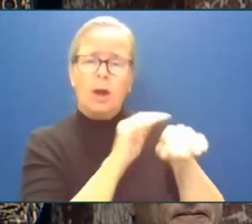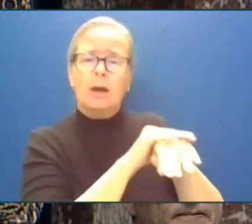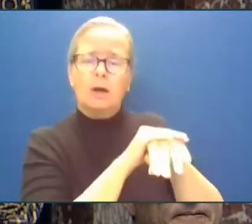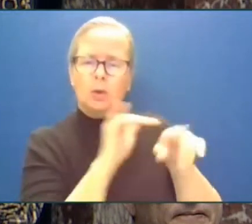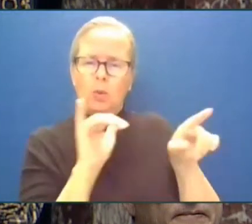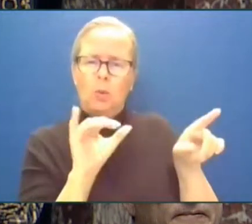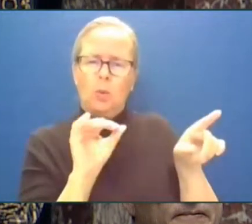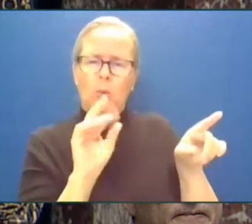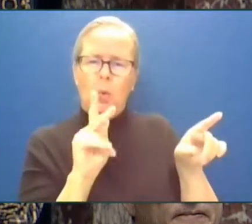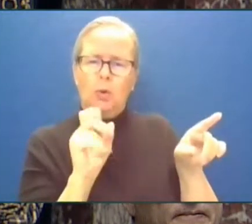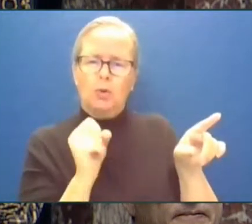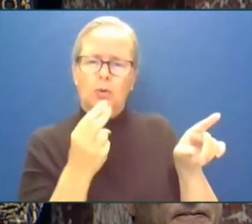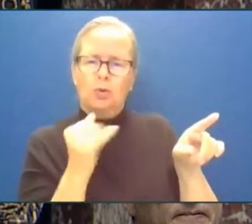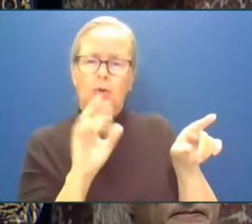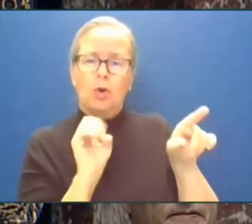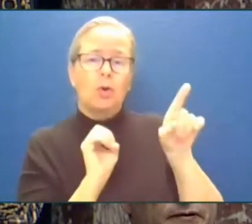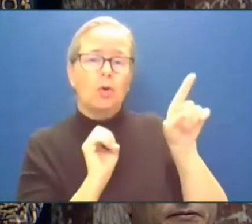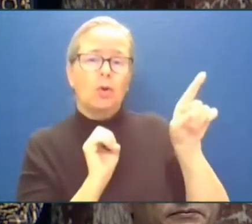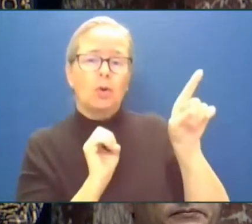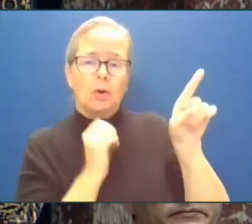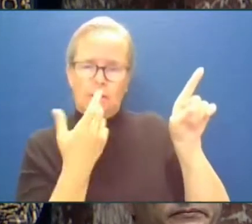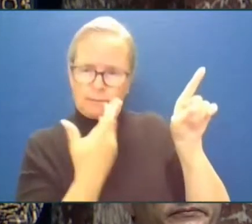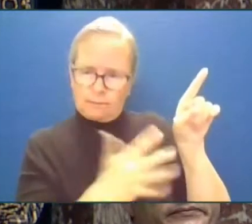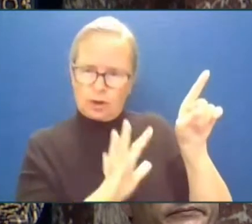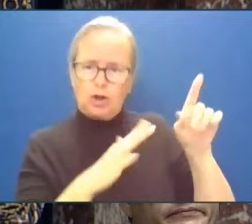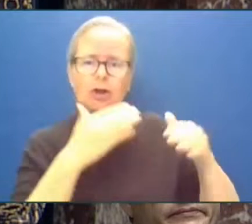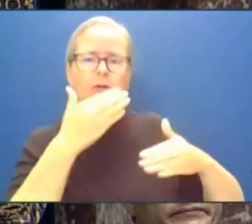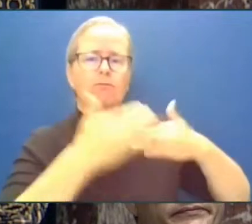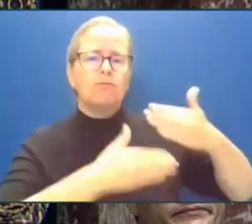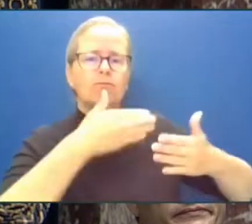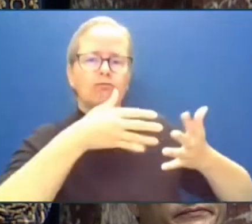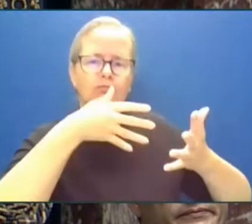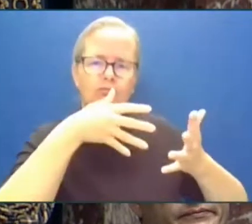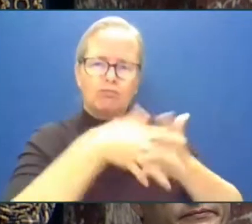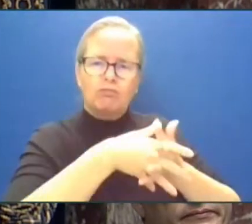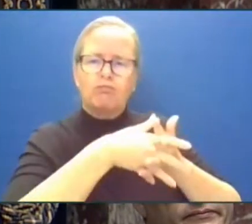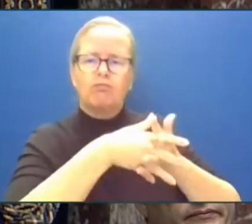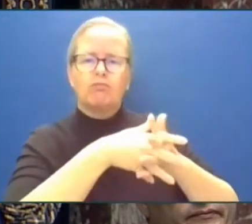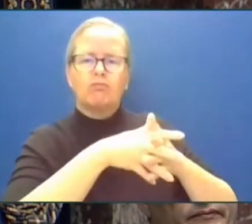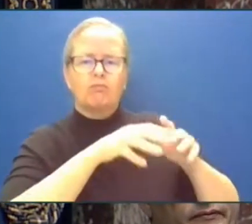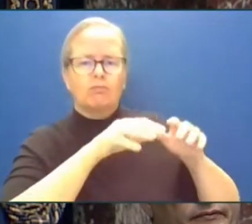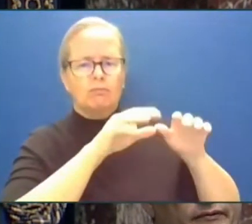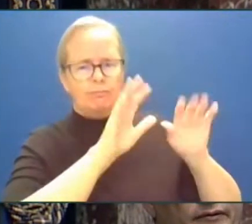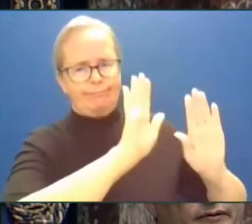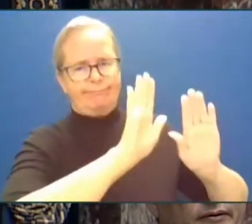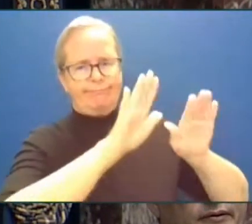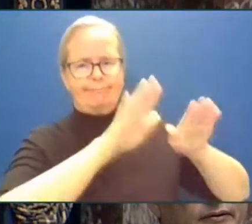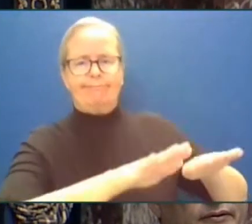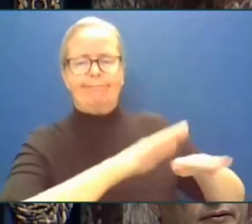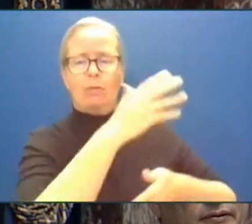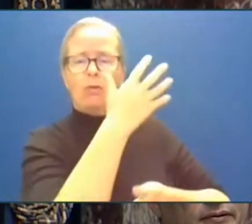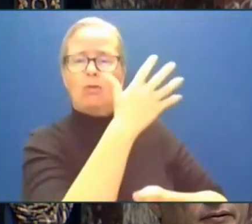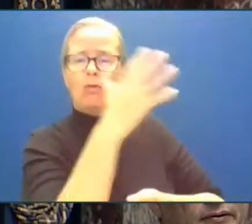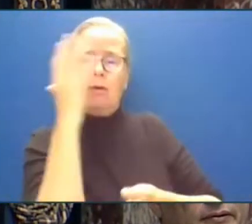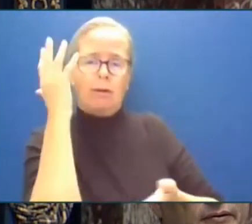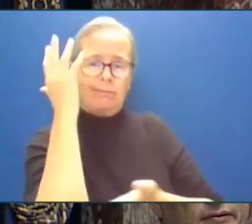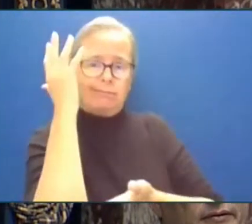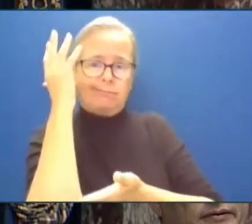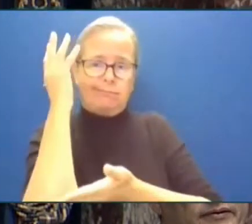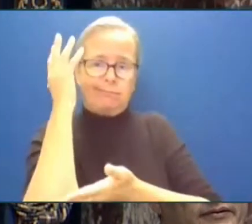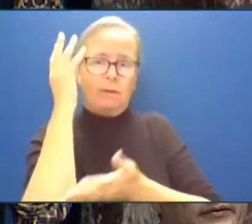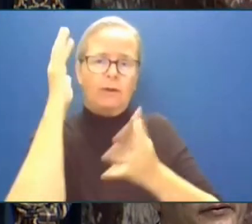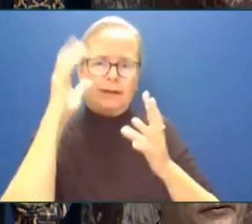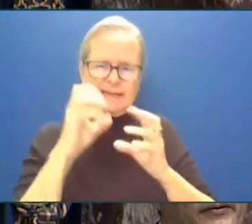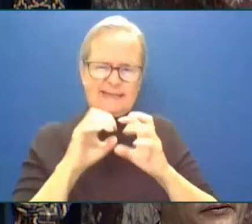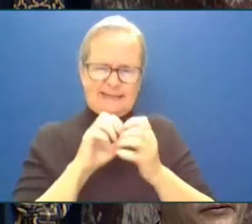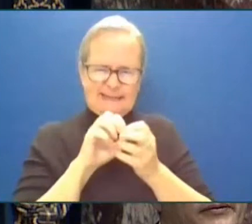tenure, that they are logging, grinding, and burning BC old-growth forests. Last year, the former BC